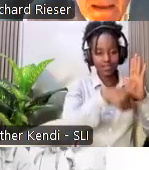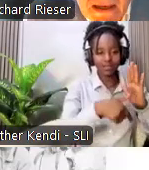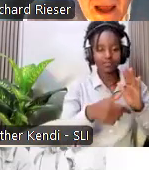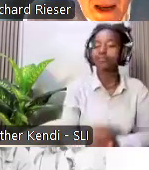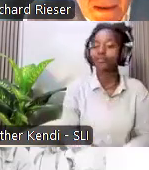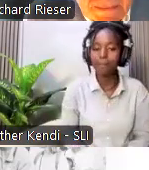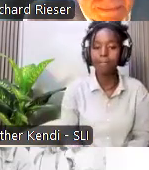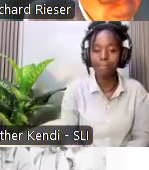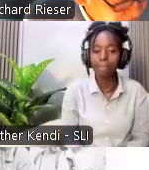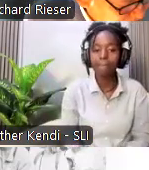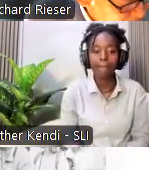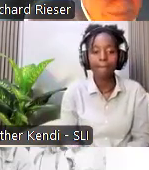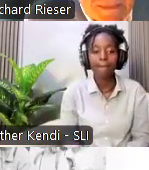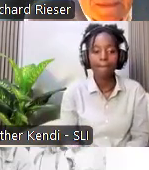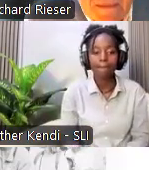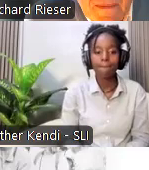Next slide.